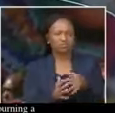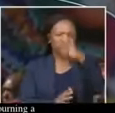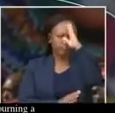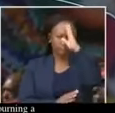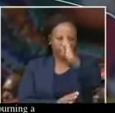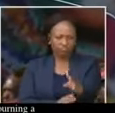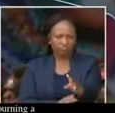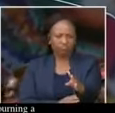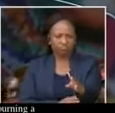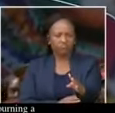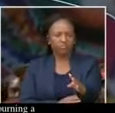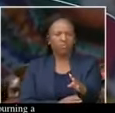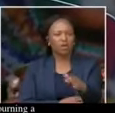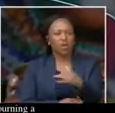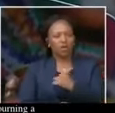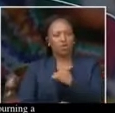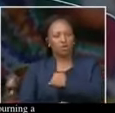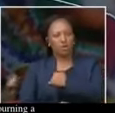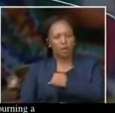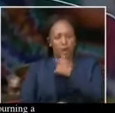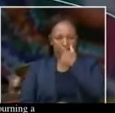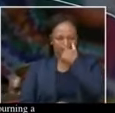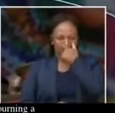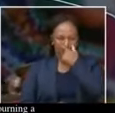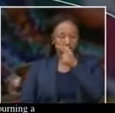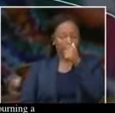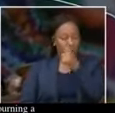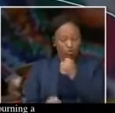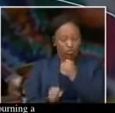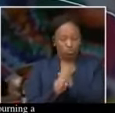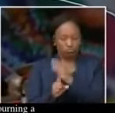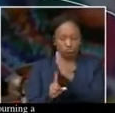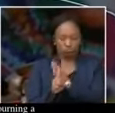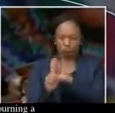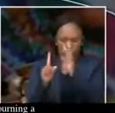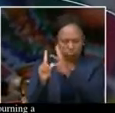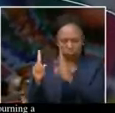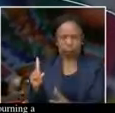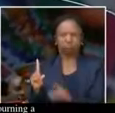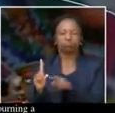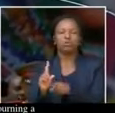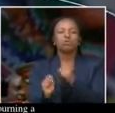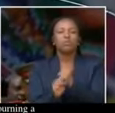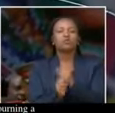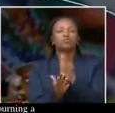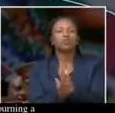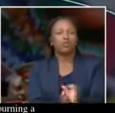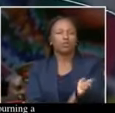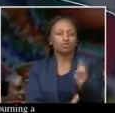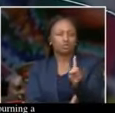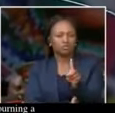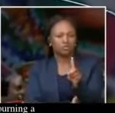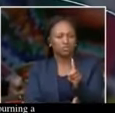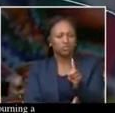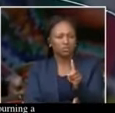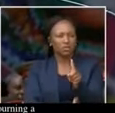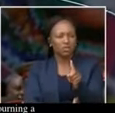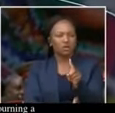Comrade Ramaphosa, I want to reassure you that today we are